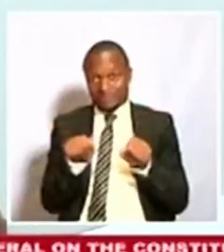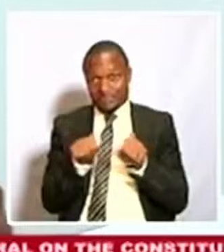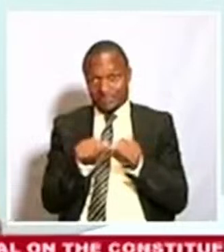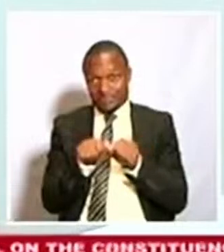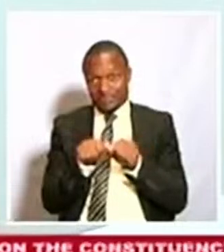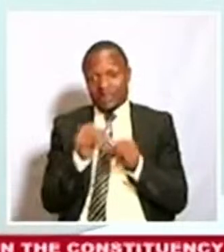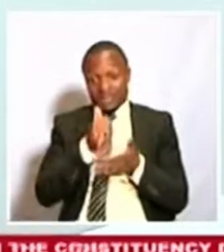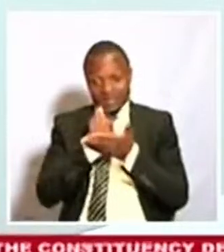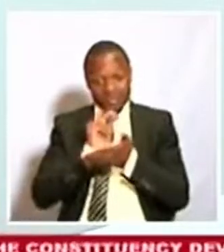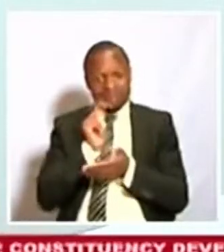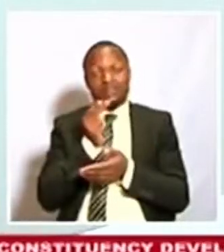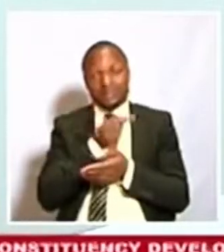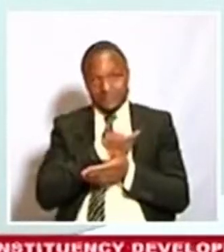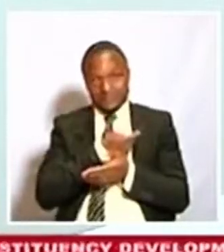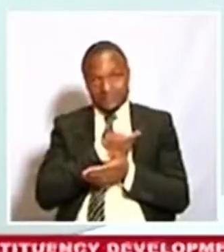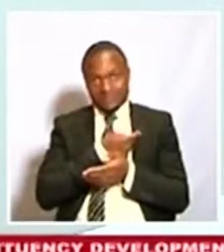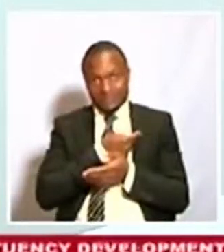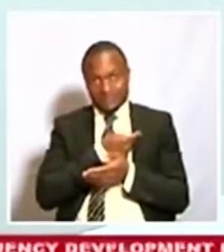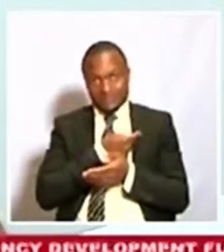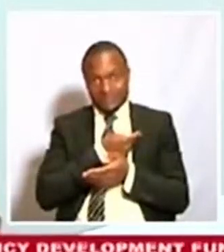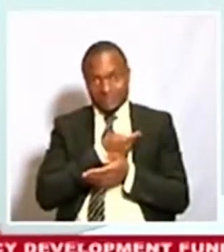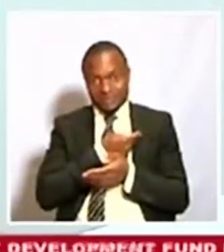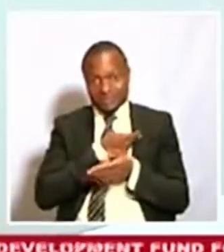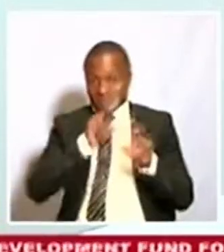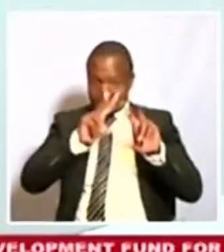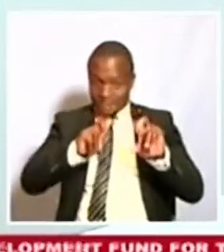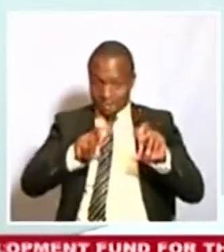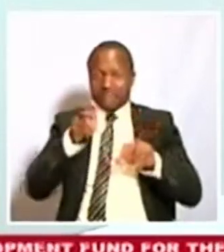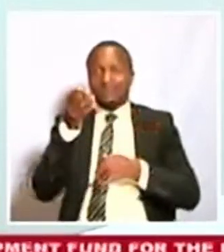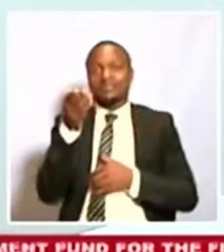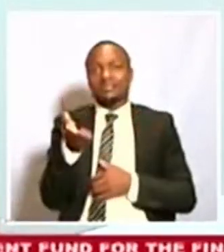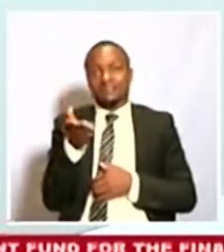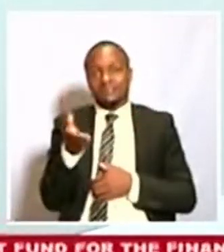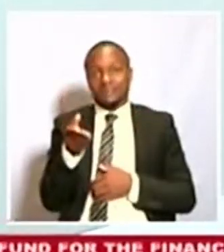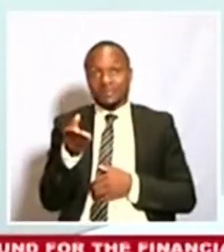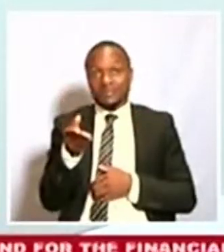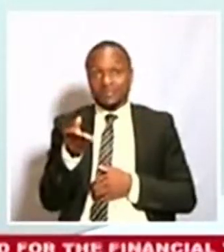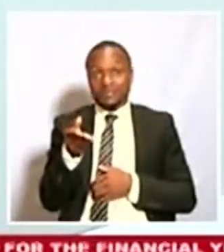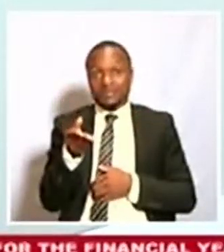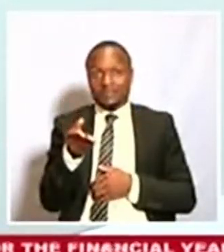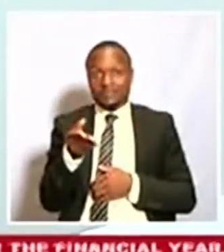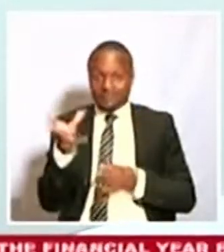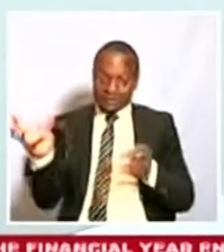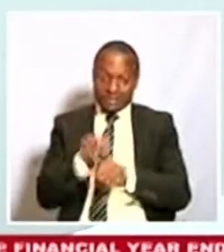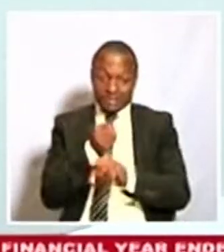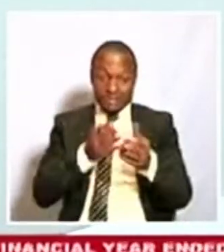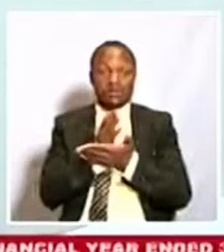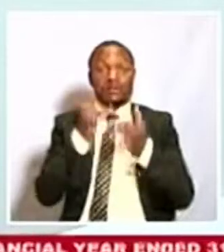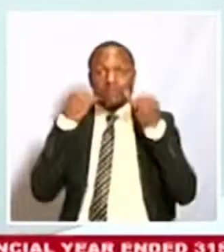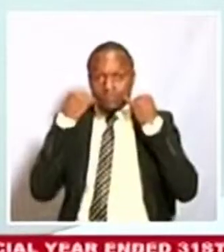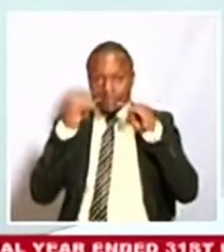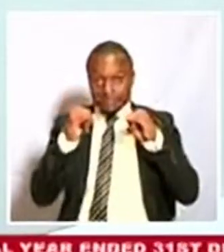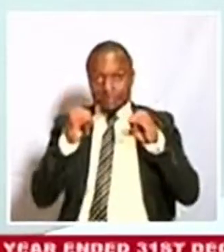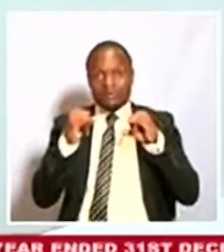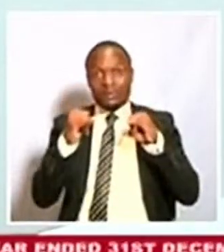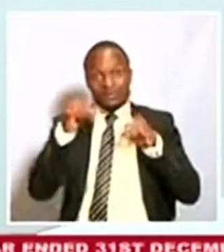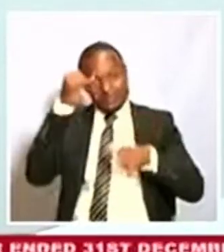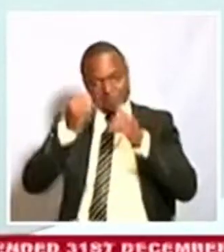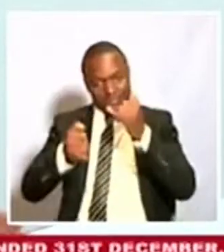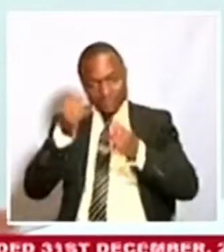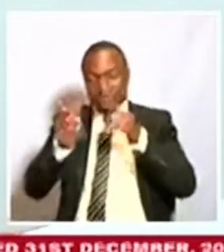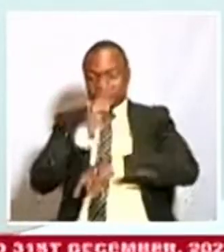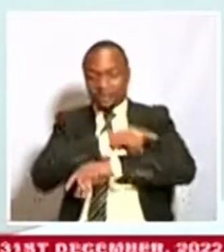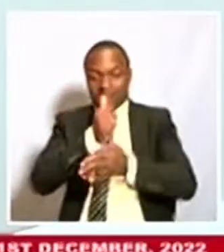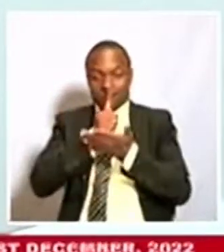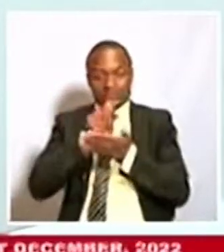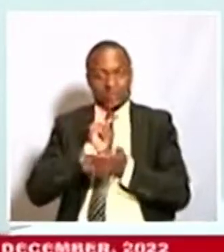you help us by verifying those, getting the facts about those, so that at the end of the day you help